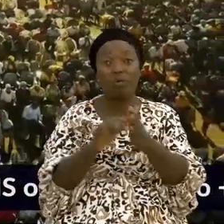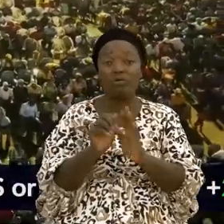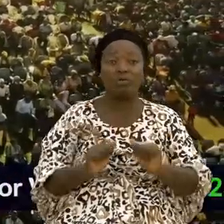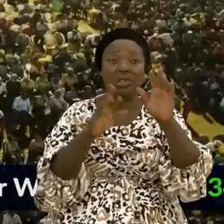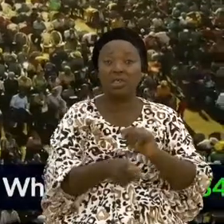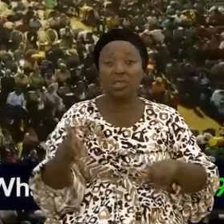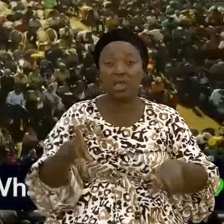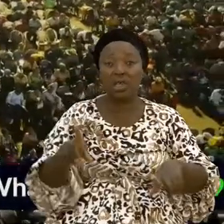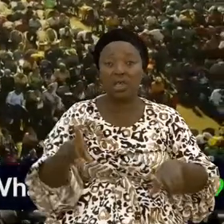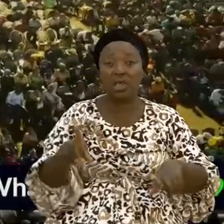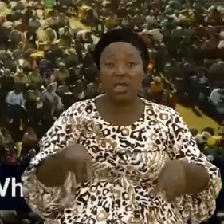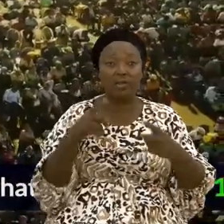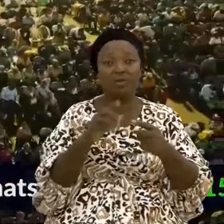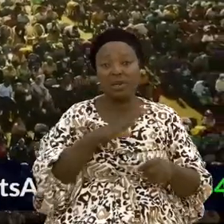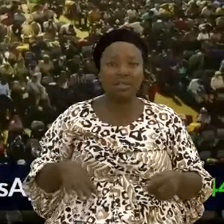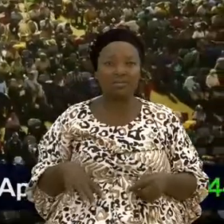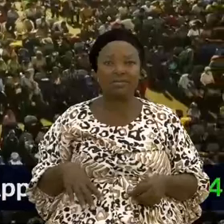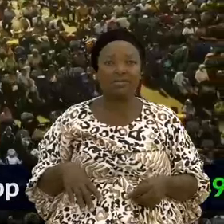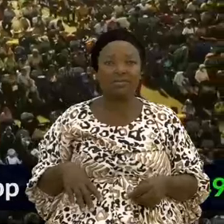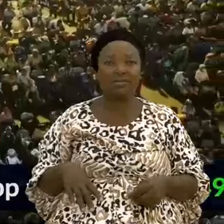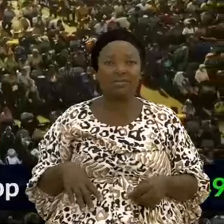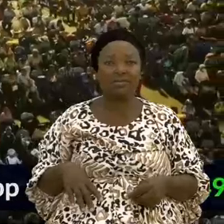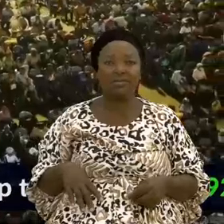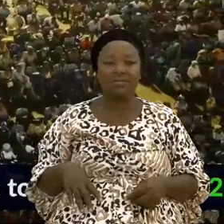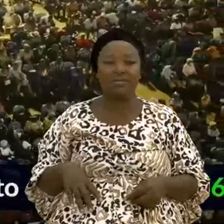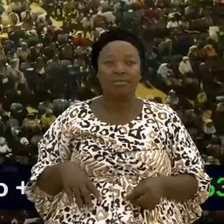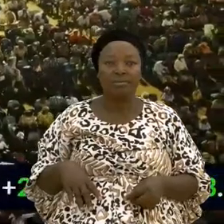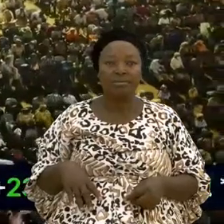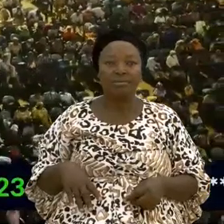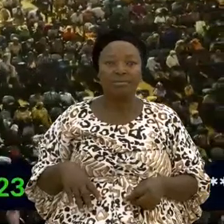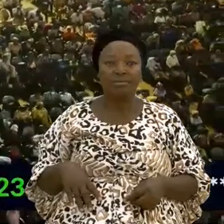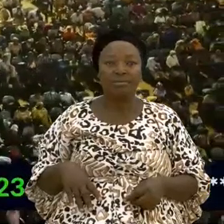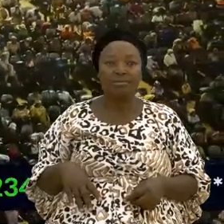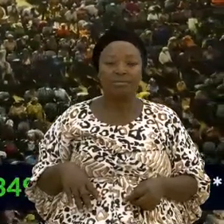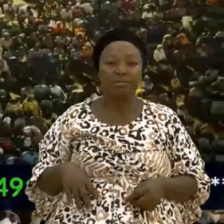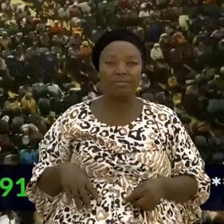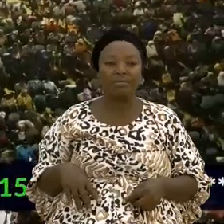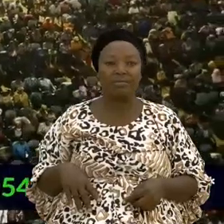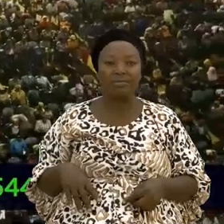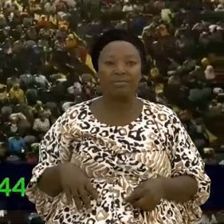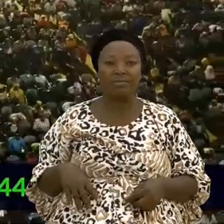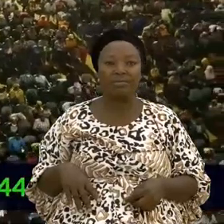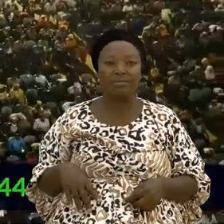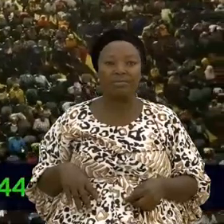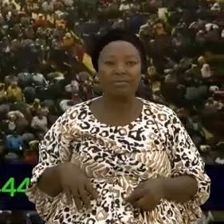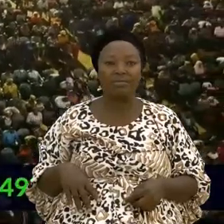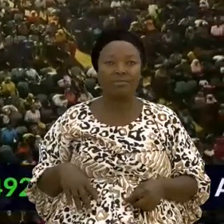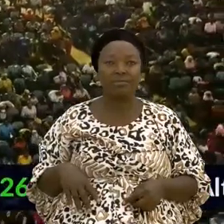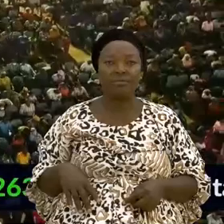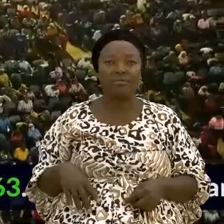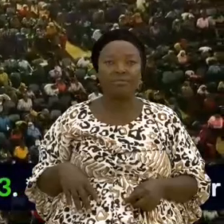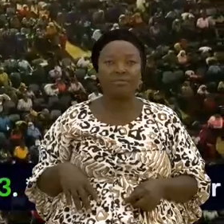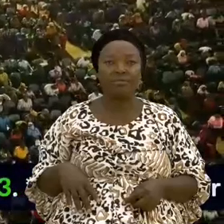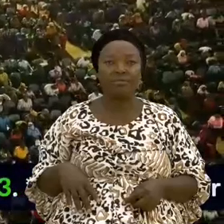very special banquet for all those who have given their life to the